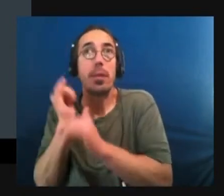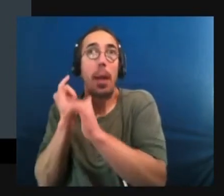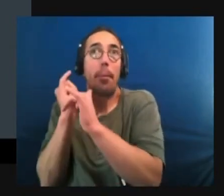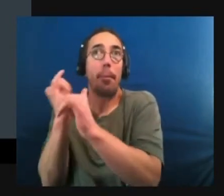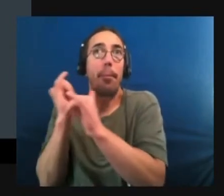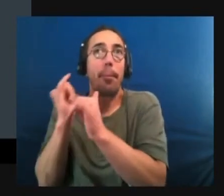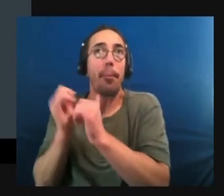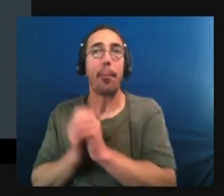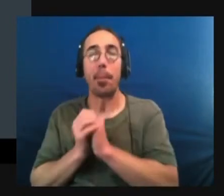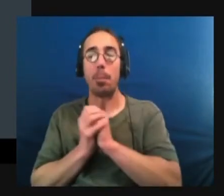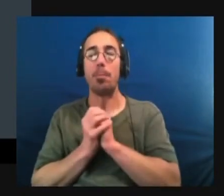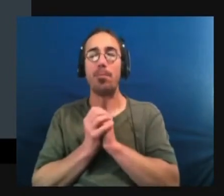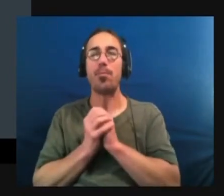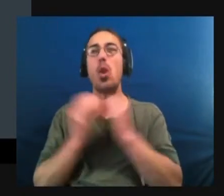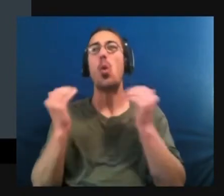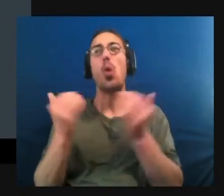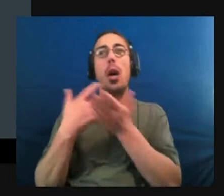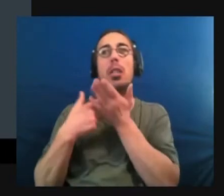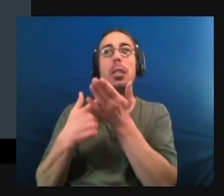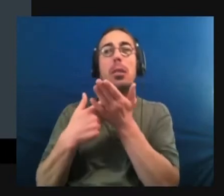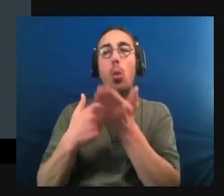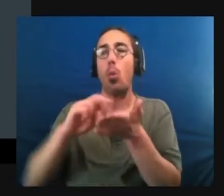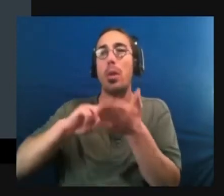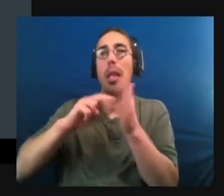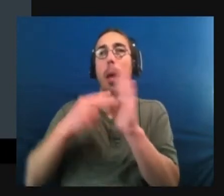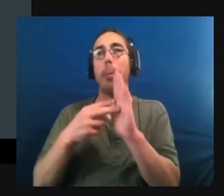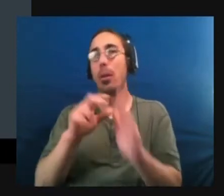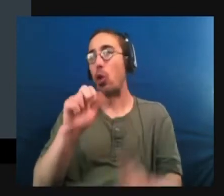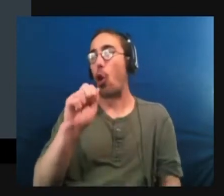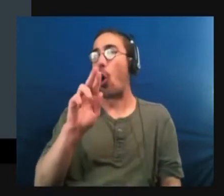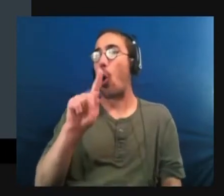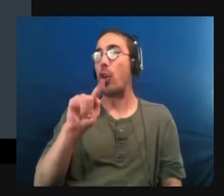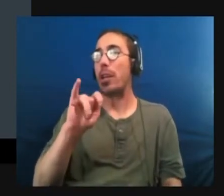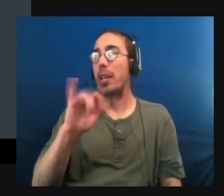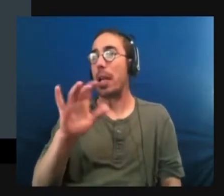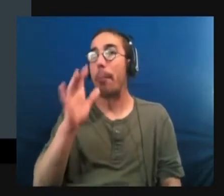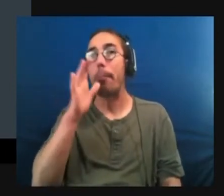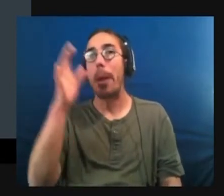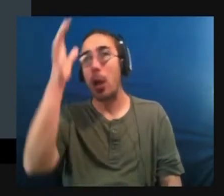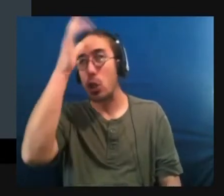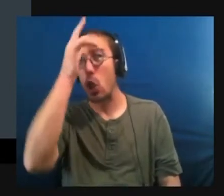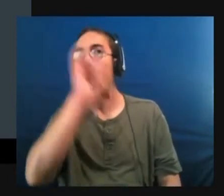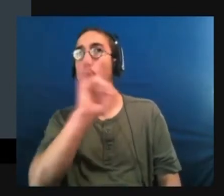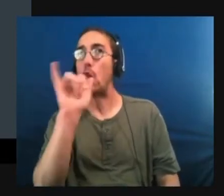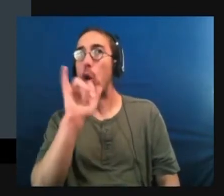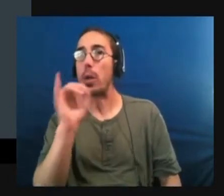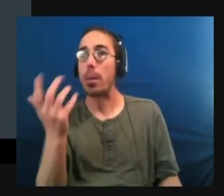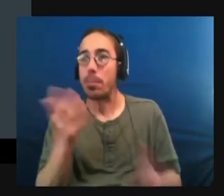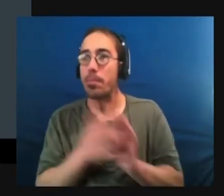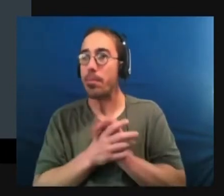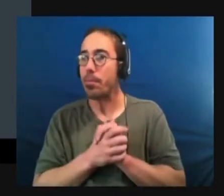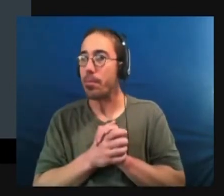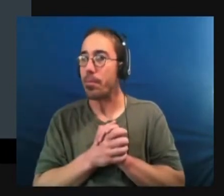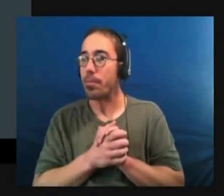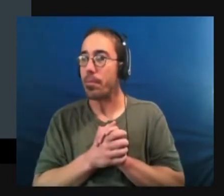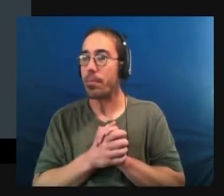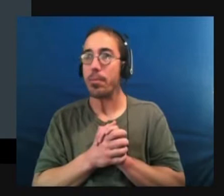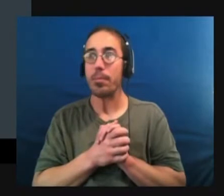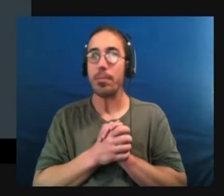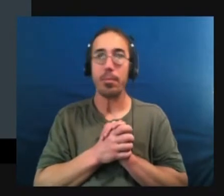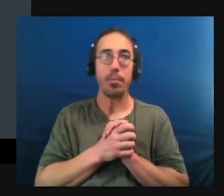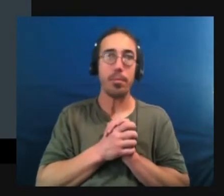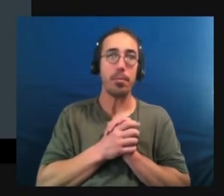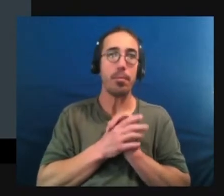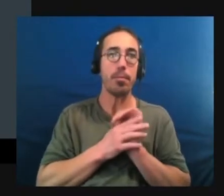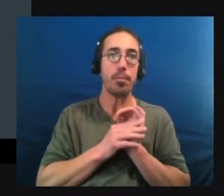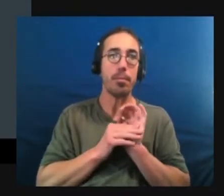talk a little bit about what autistic parents look like. I'm going to take a little sip. I'm taking a sip from a cup.